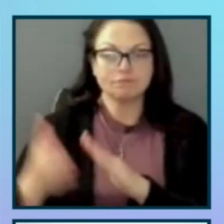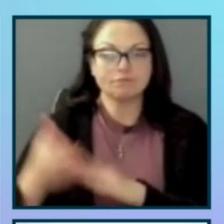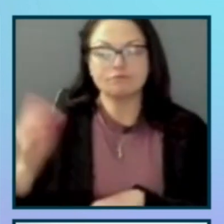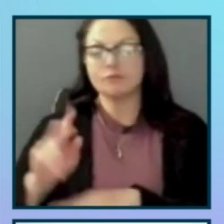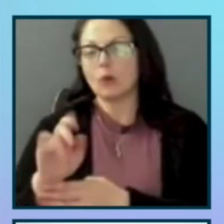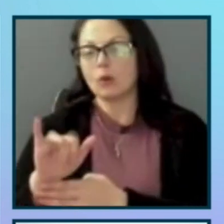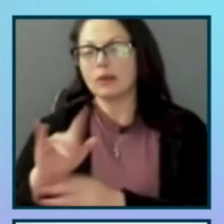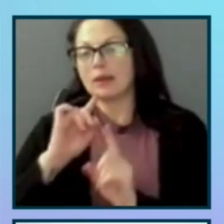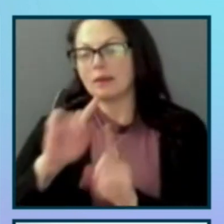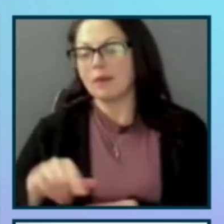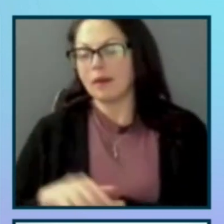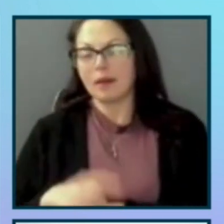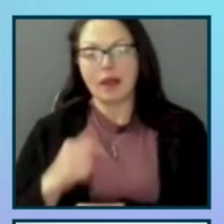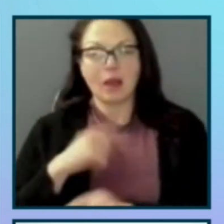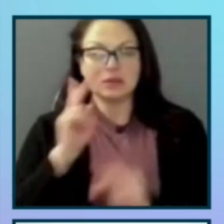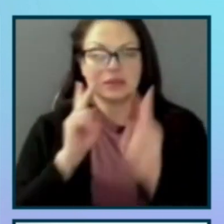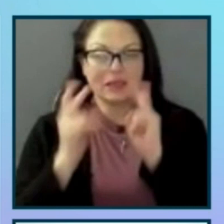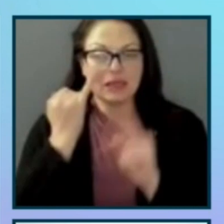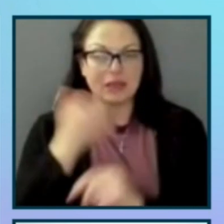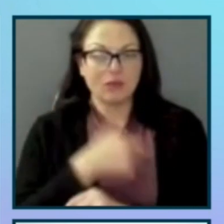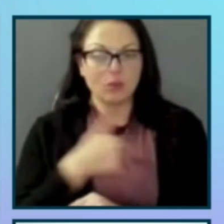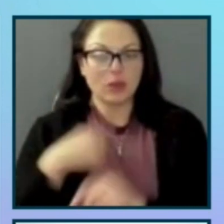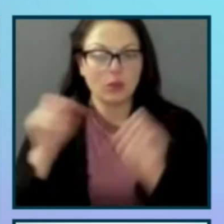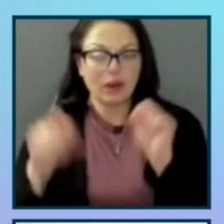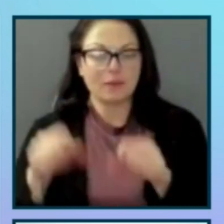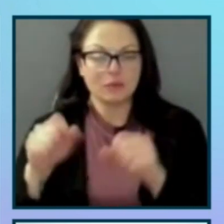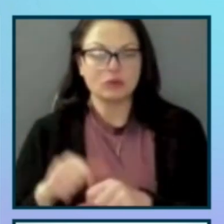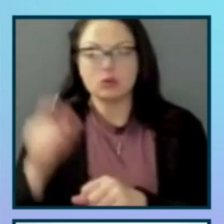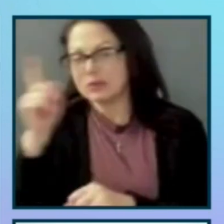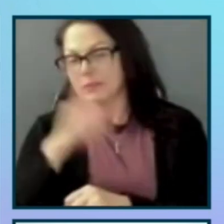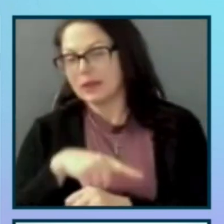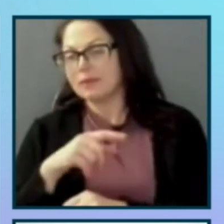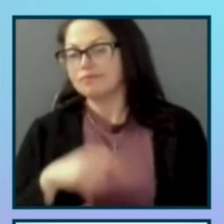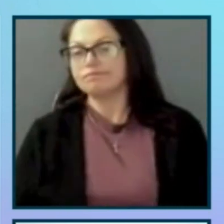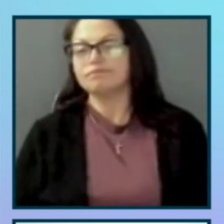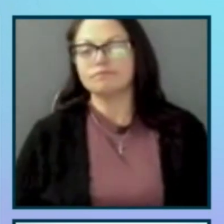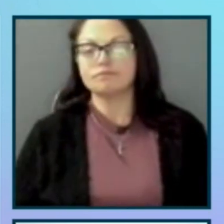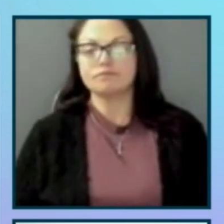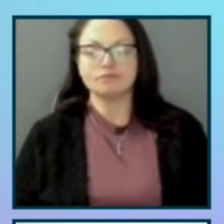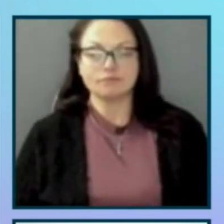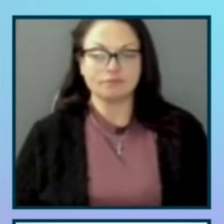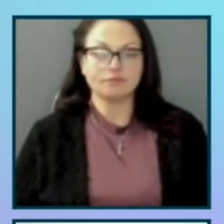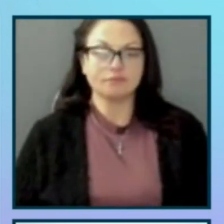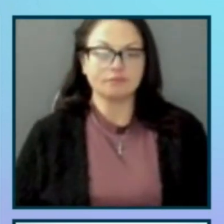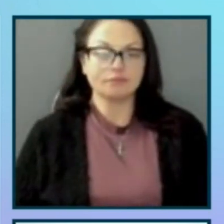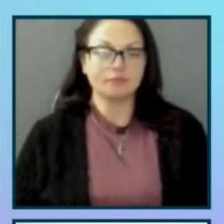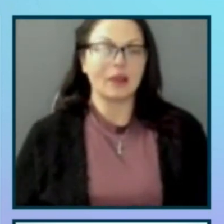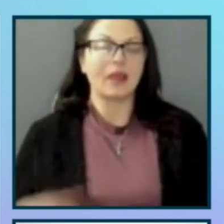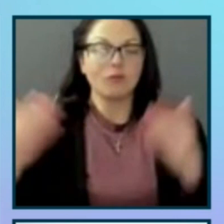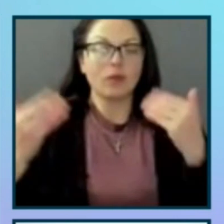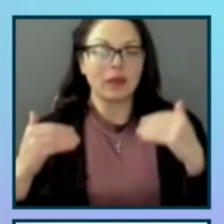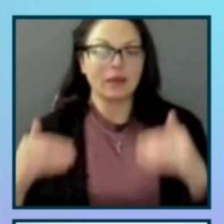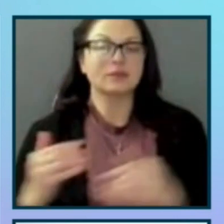to do, see if we were able to simulate it for them from there. And then for our next slide here,